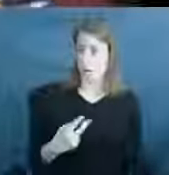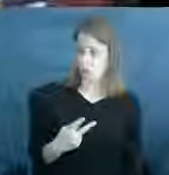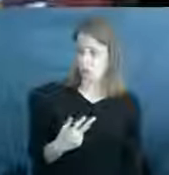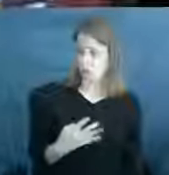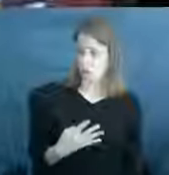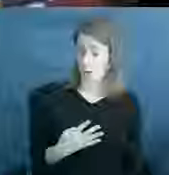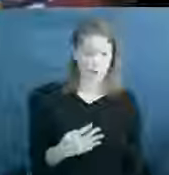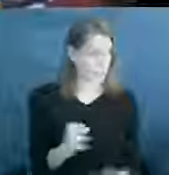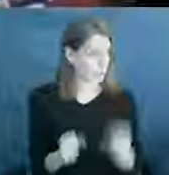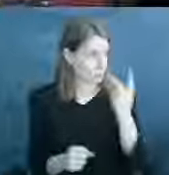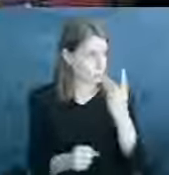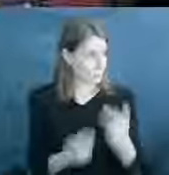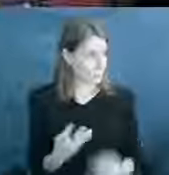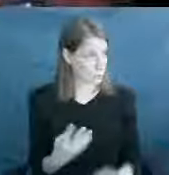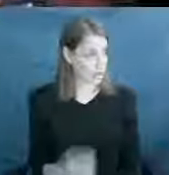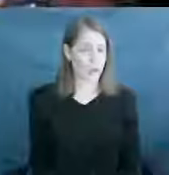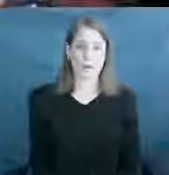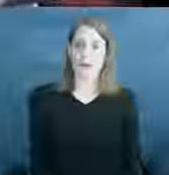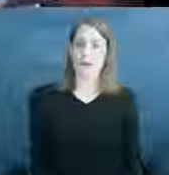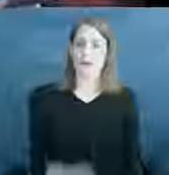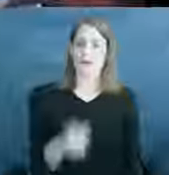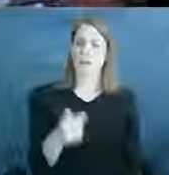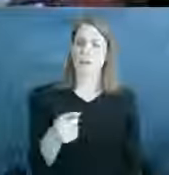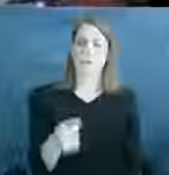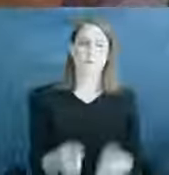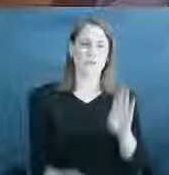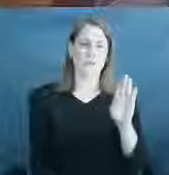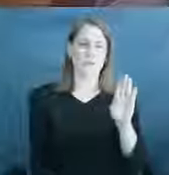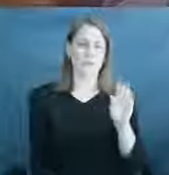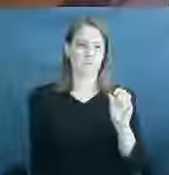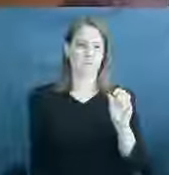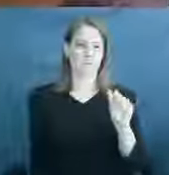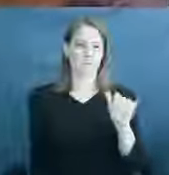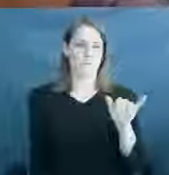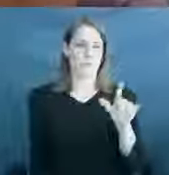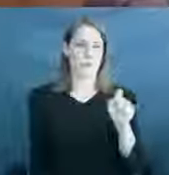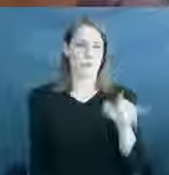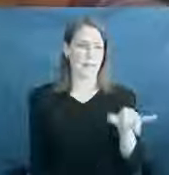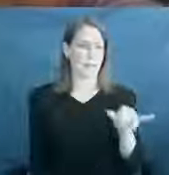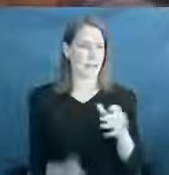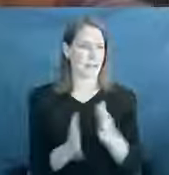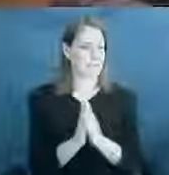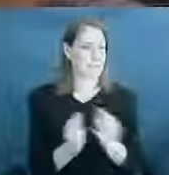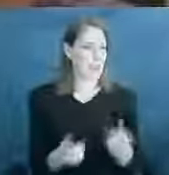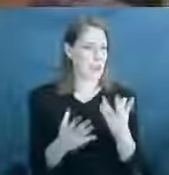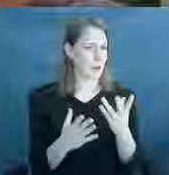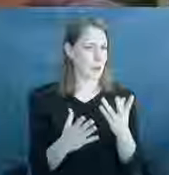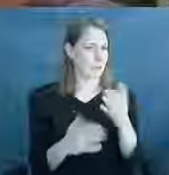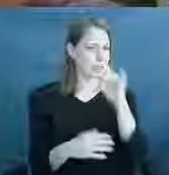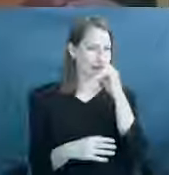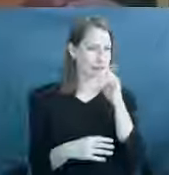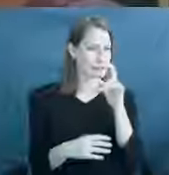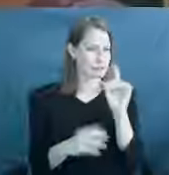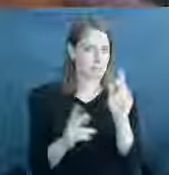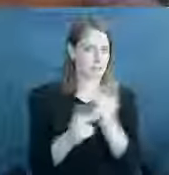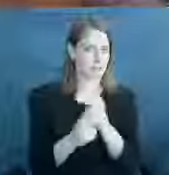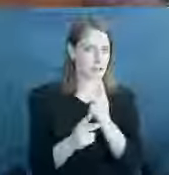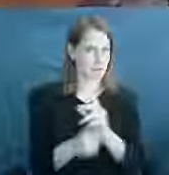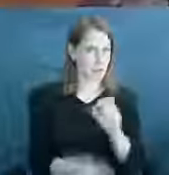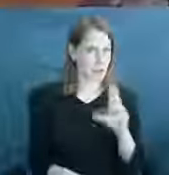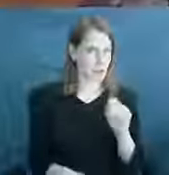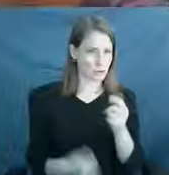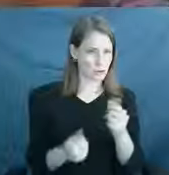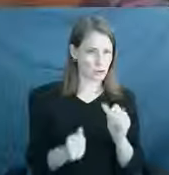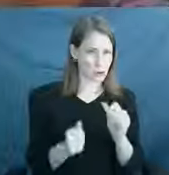can we see on an isometric drawing? 1, 2, 3, 4. Can we see 4? And let's try and find out how many children we